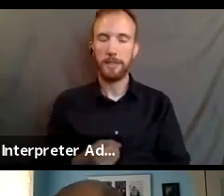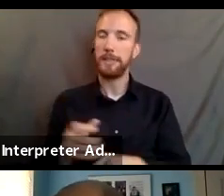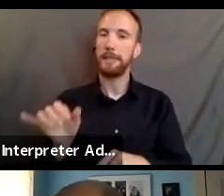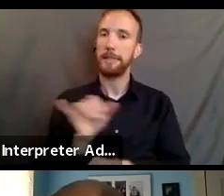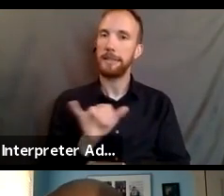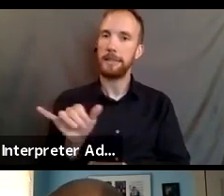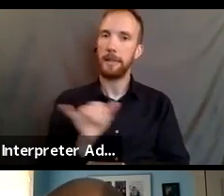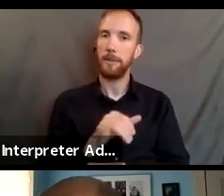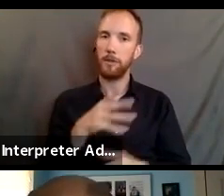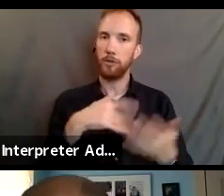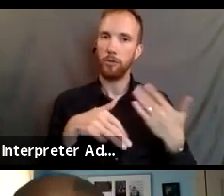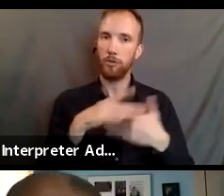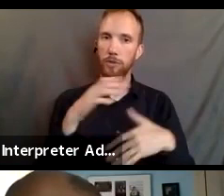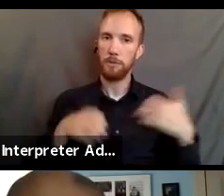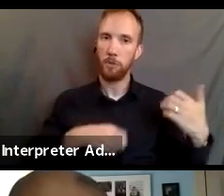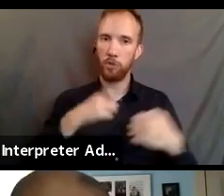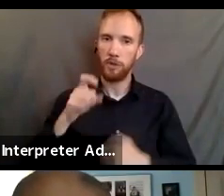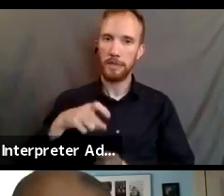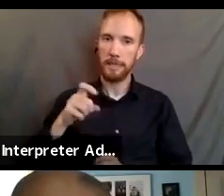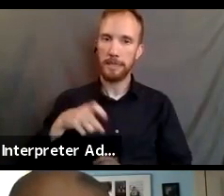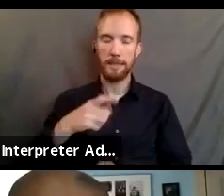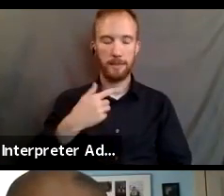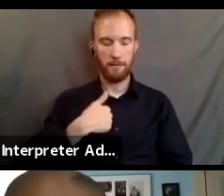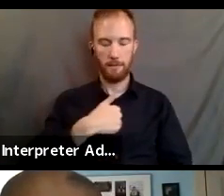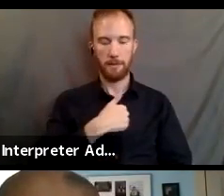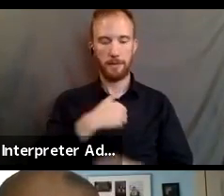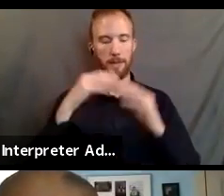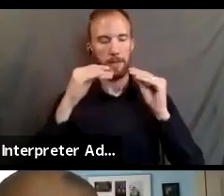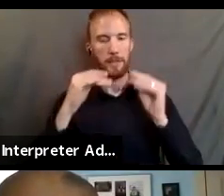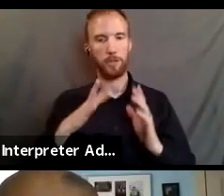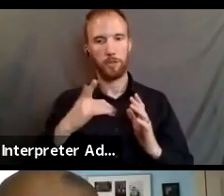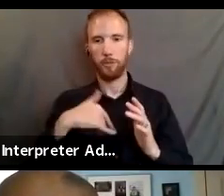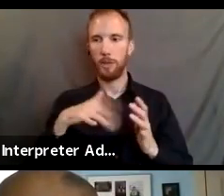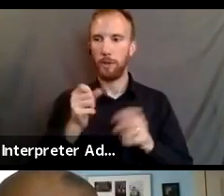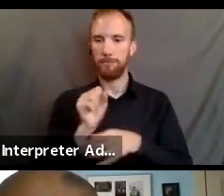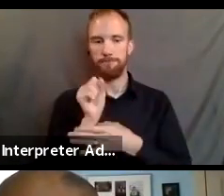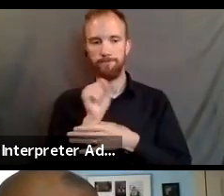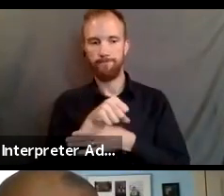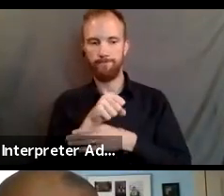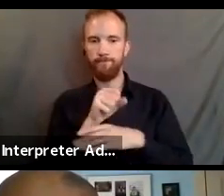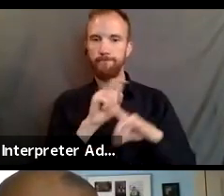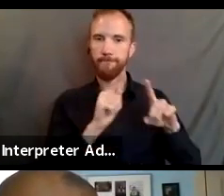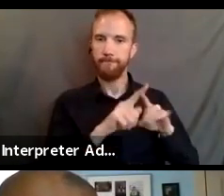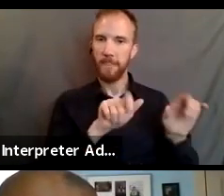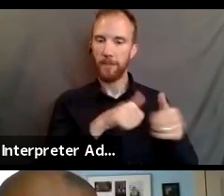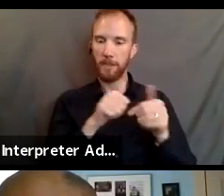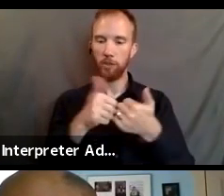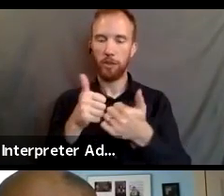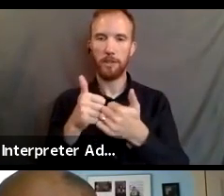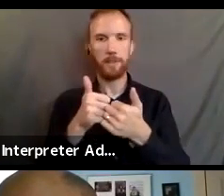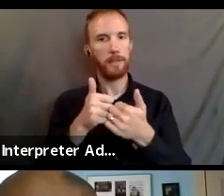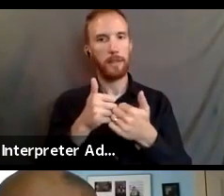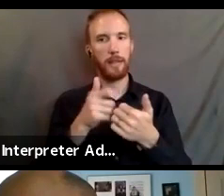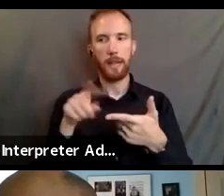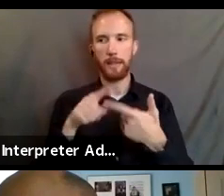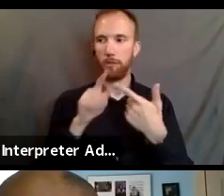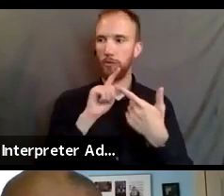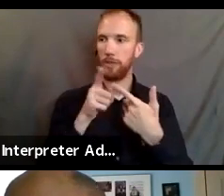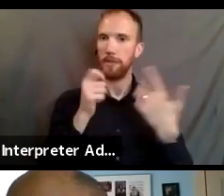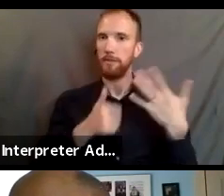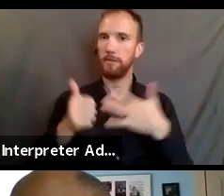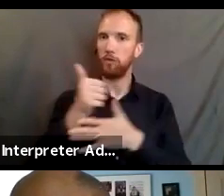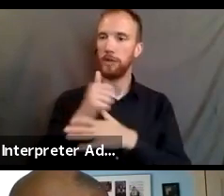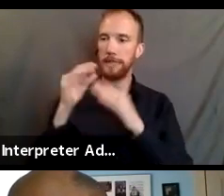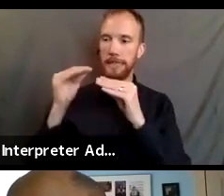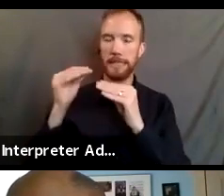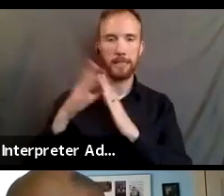as teachers we do our very best to overcome challenges that exist in order to best serve every one of our students year after year we